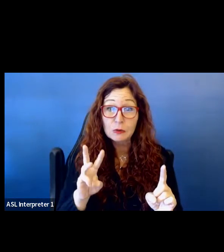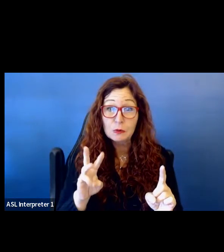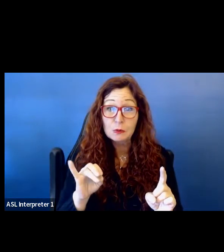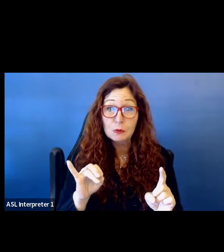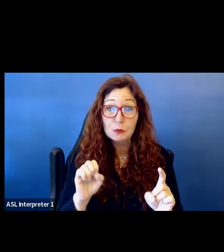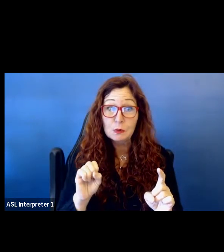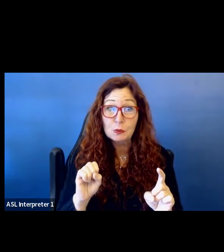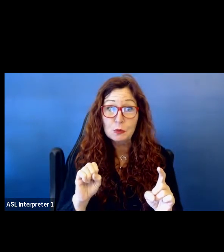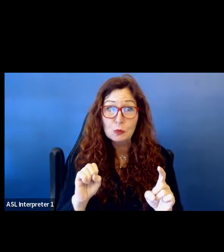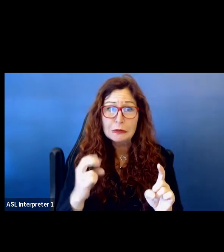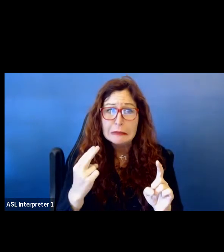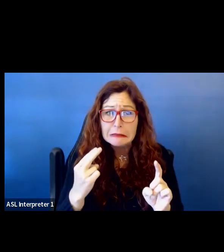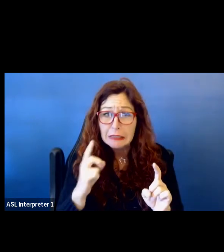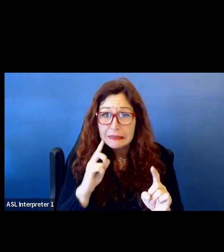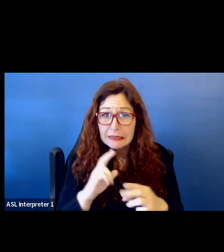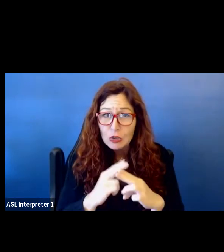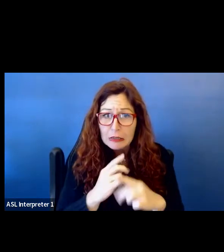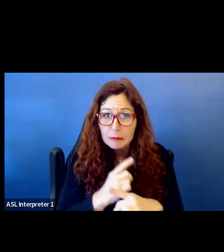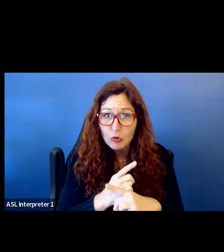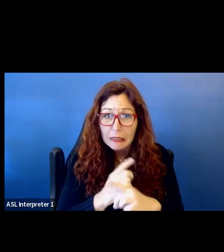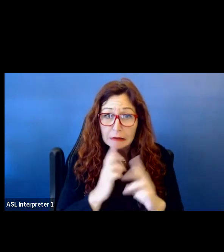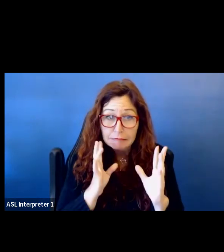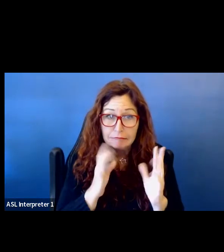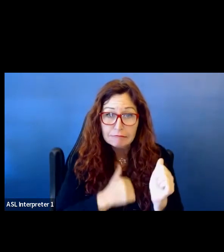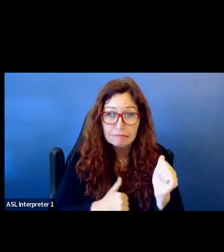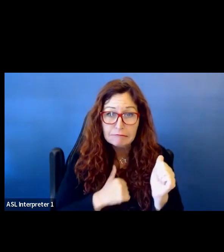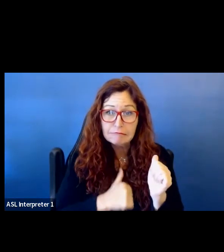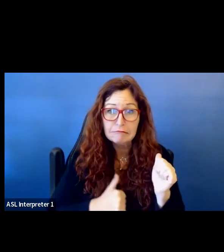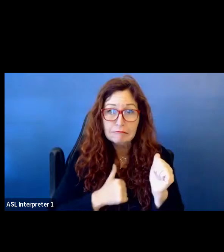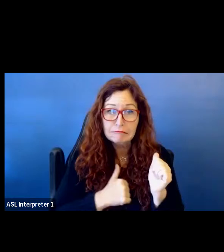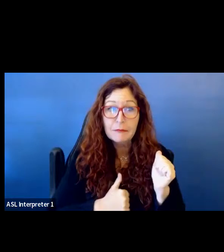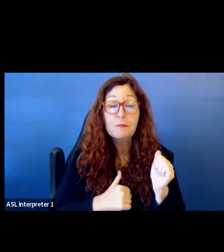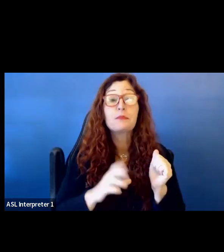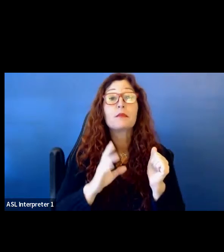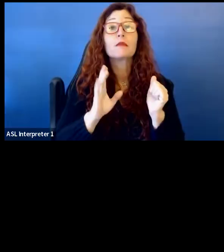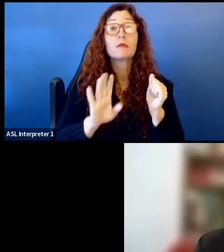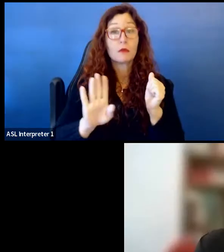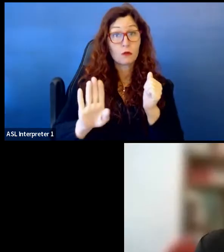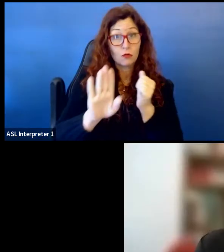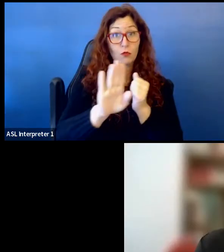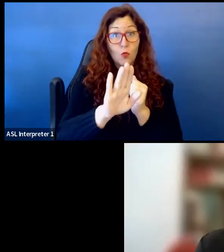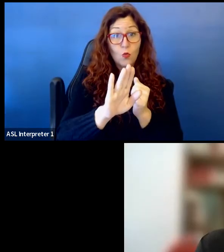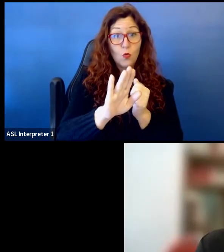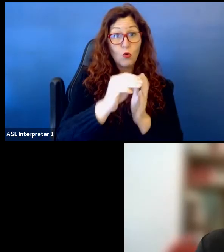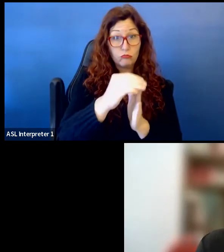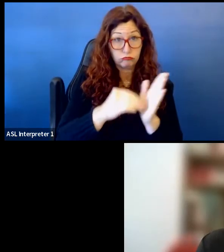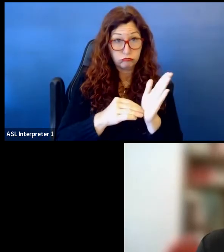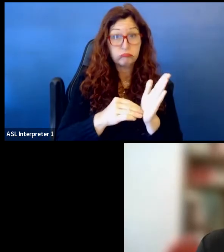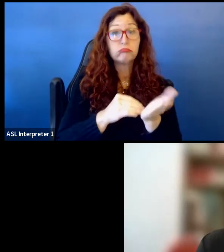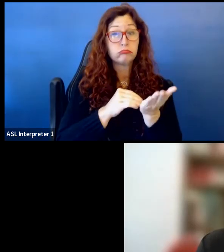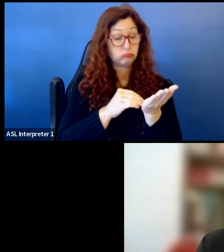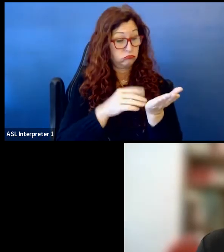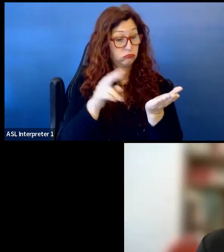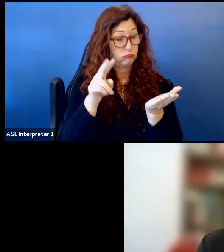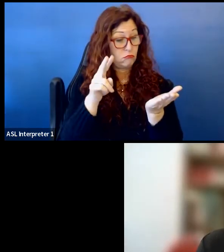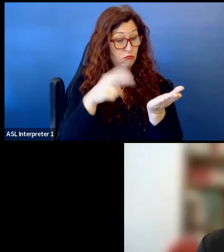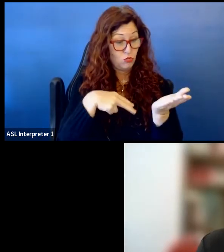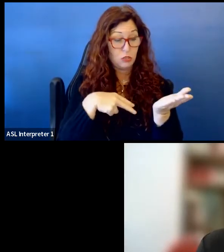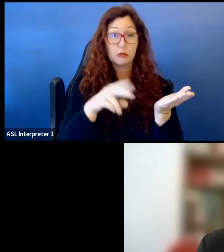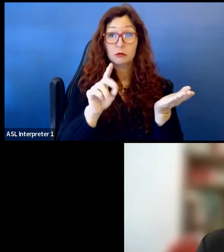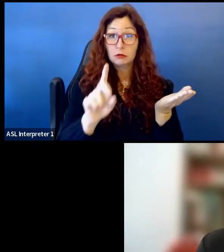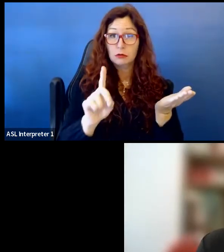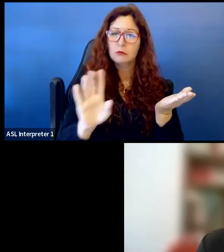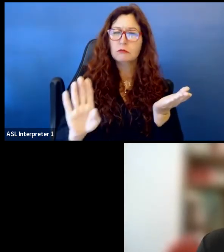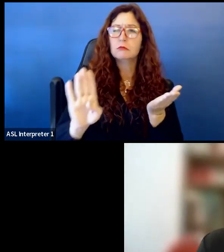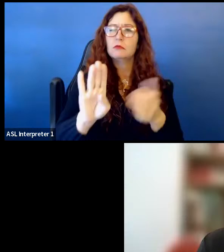but um i did review the written materials um submitted by your colleague dr mason